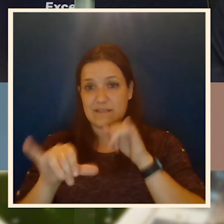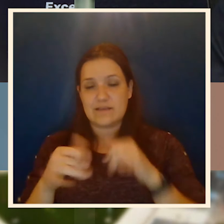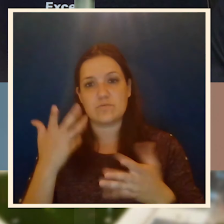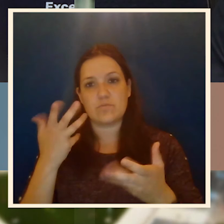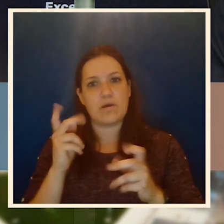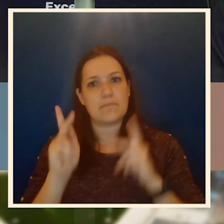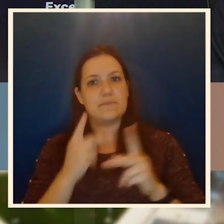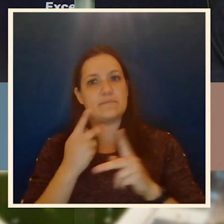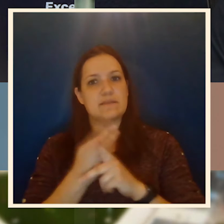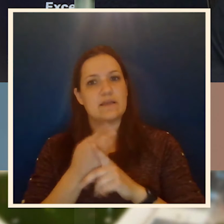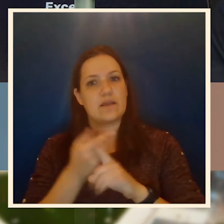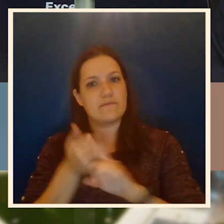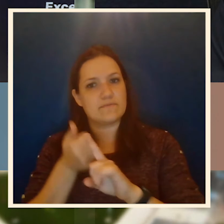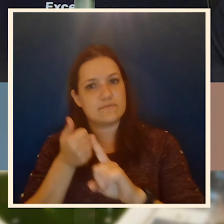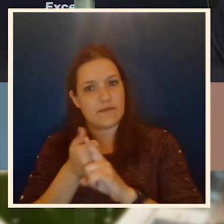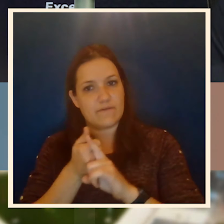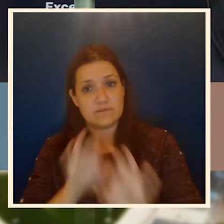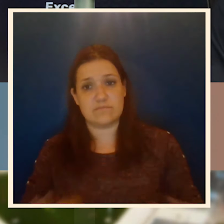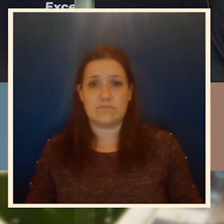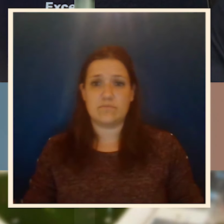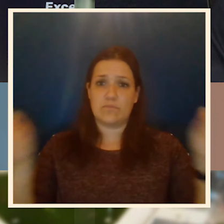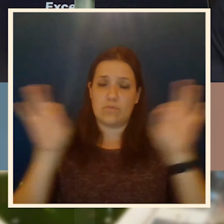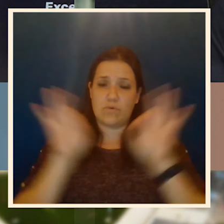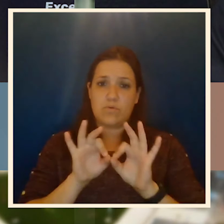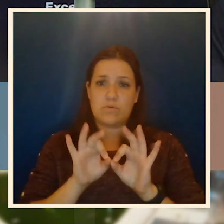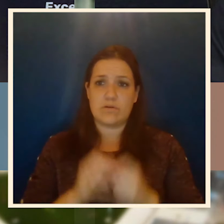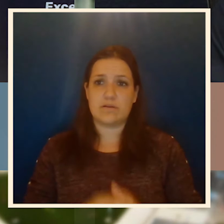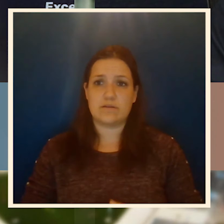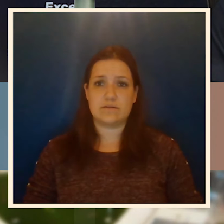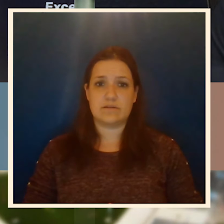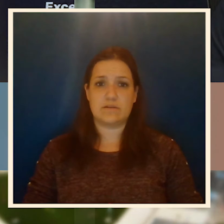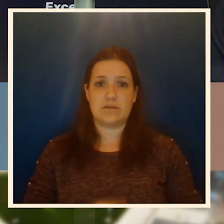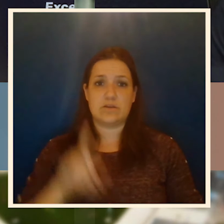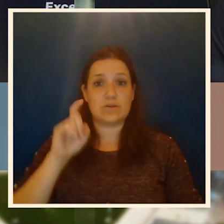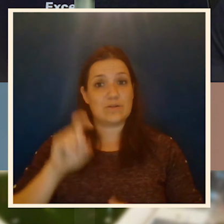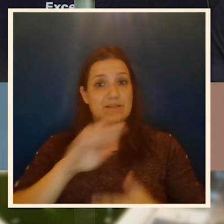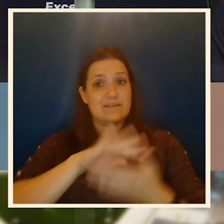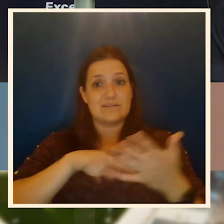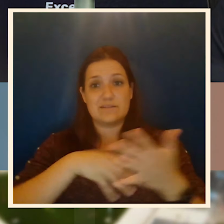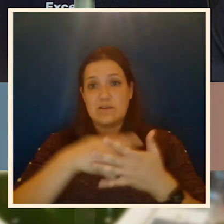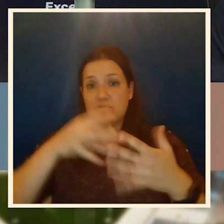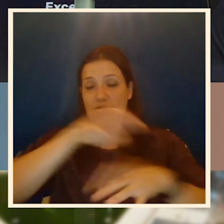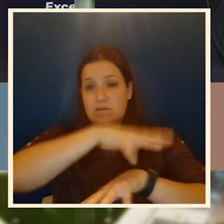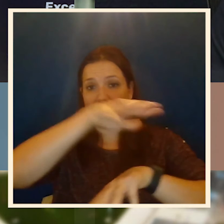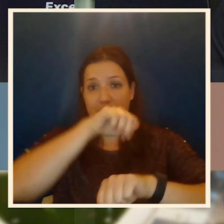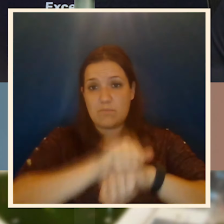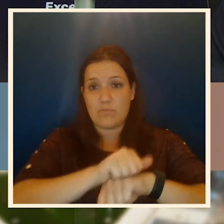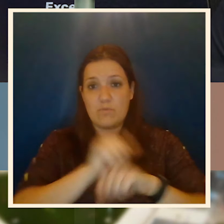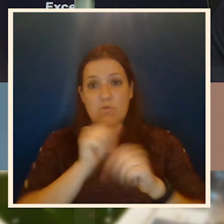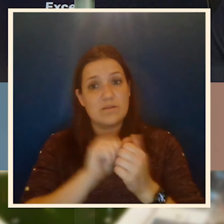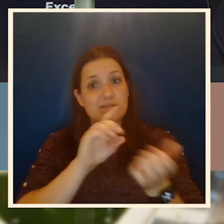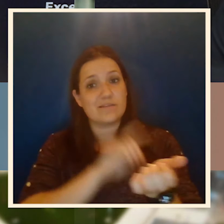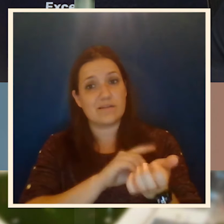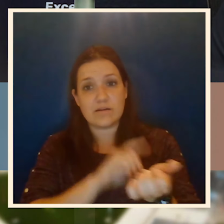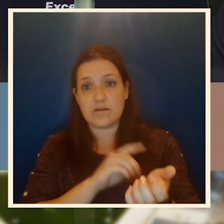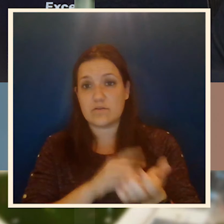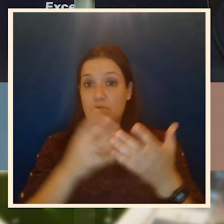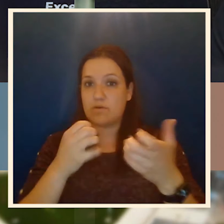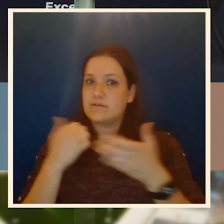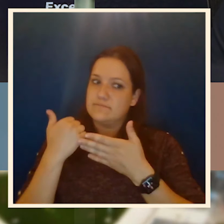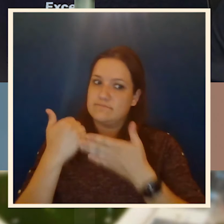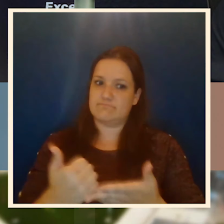up being hospitalized. So we definitely want to see folks taking care of themselves. If you haven't connected with